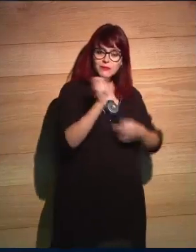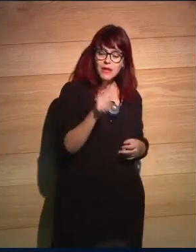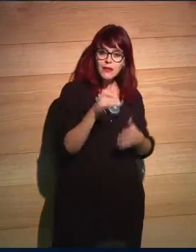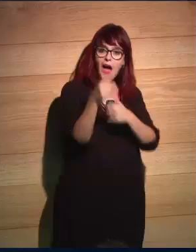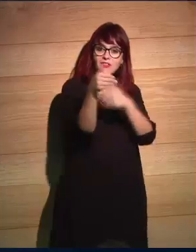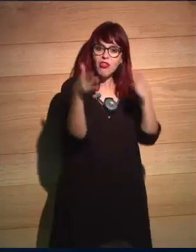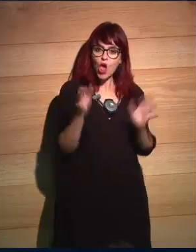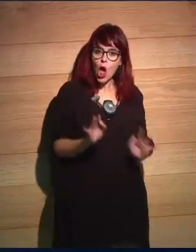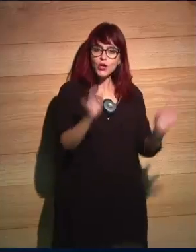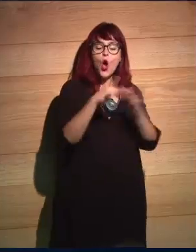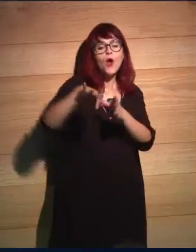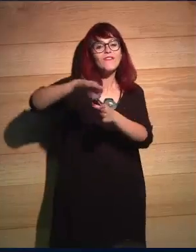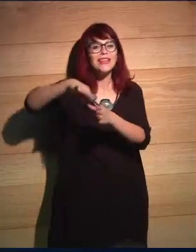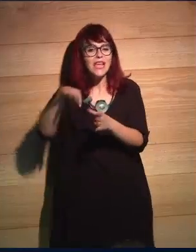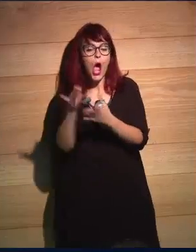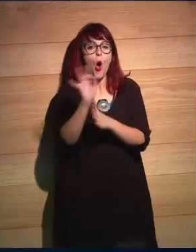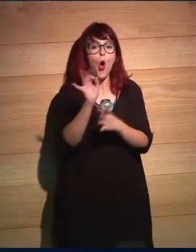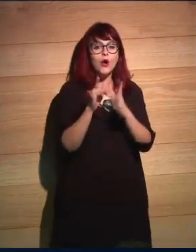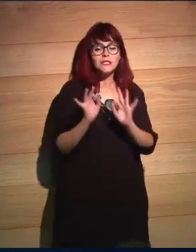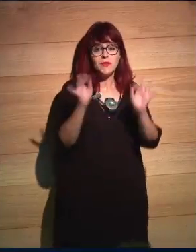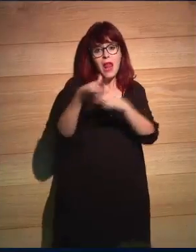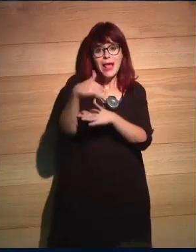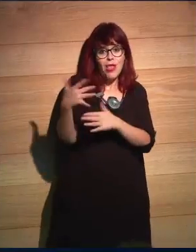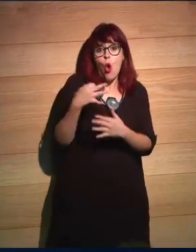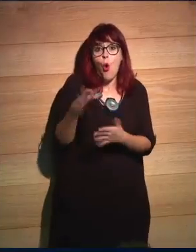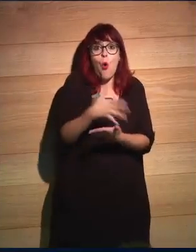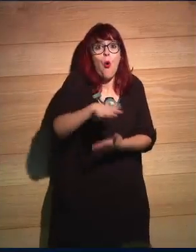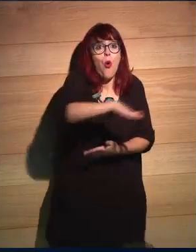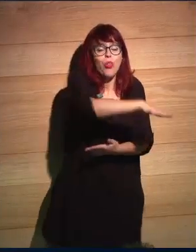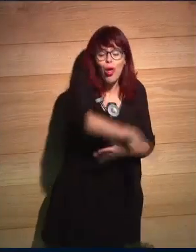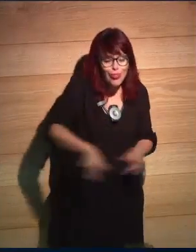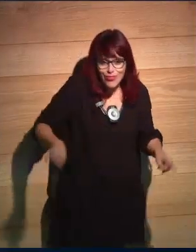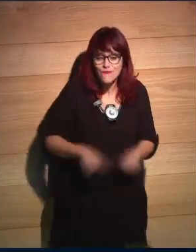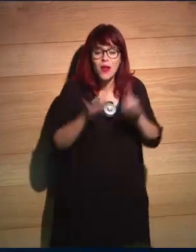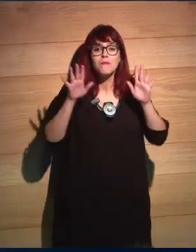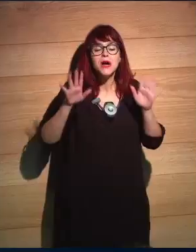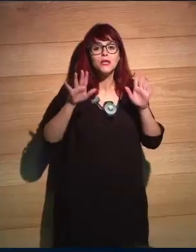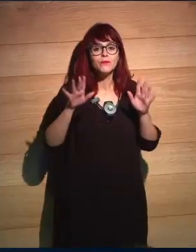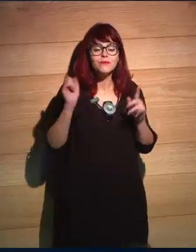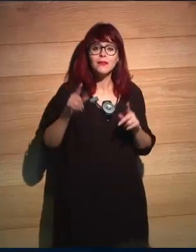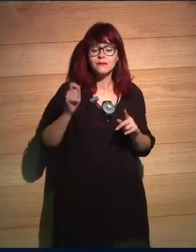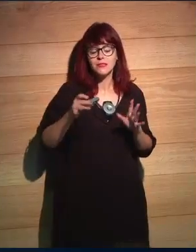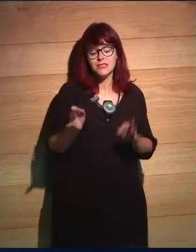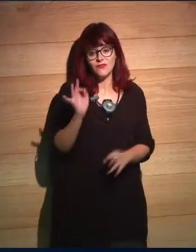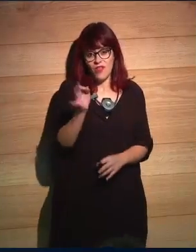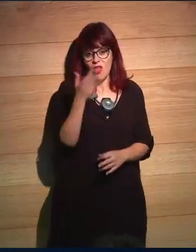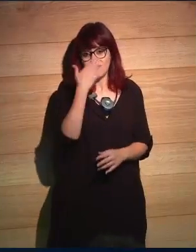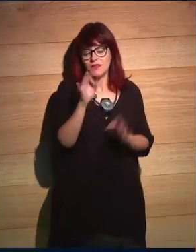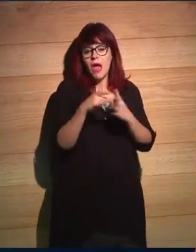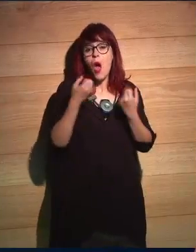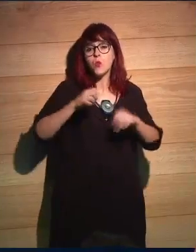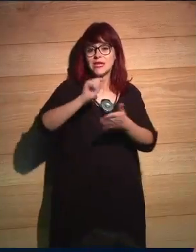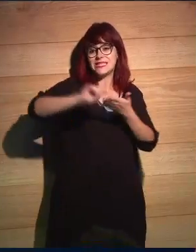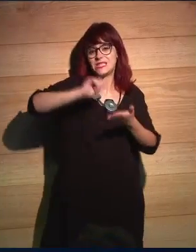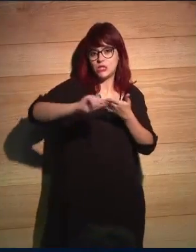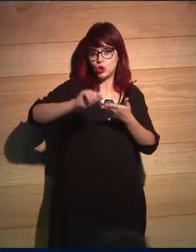Latin American writers have this room. Others write in cafeterias or on the street or wherever they